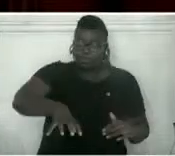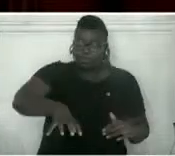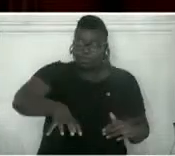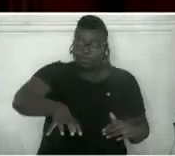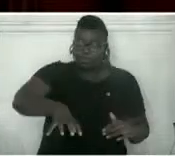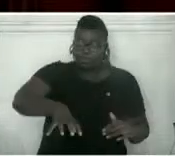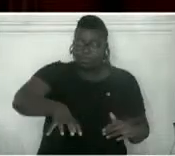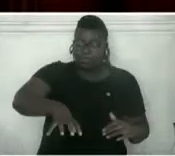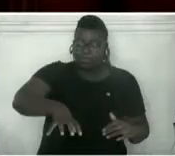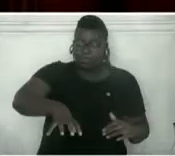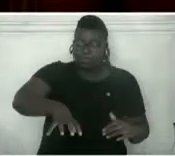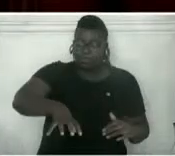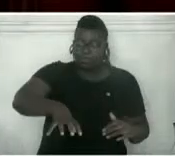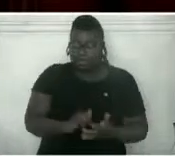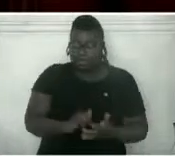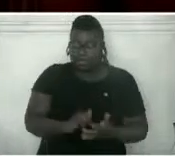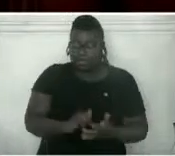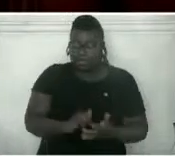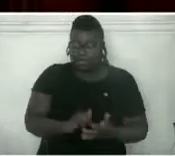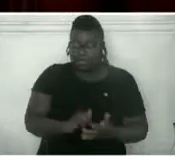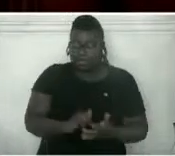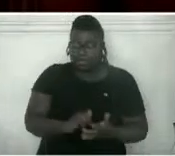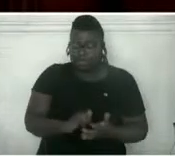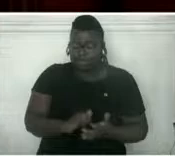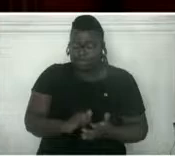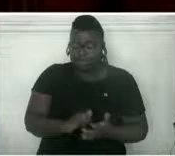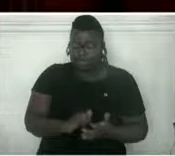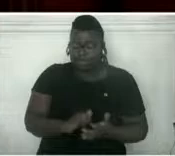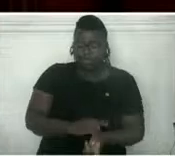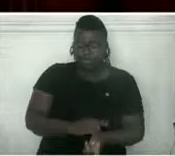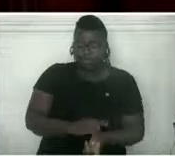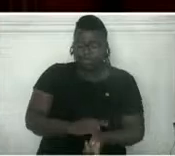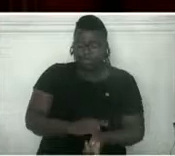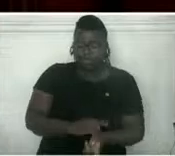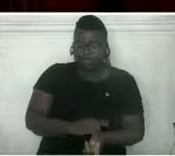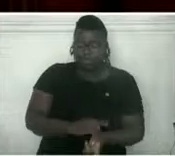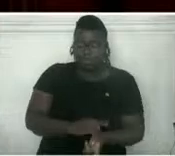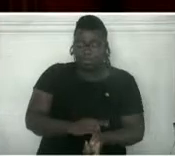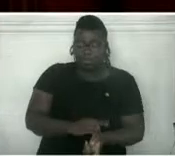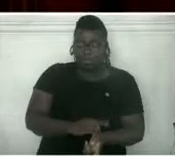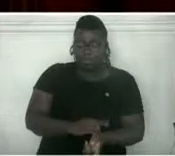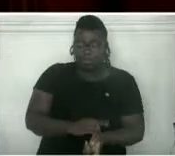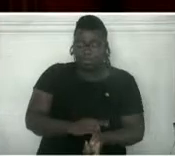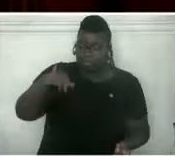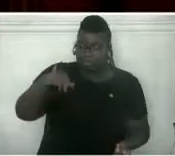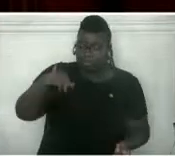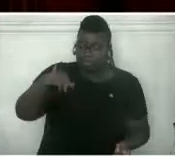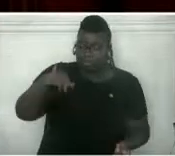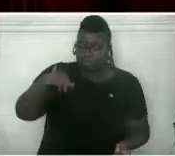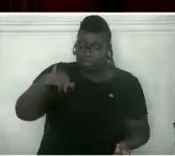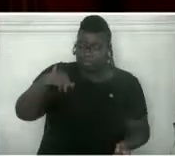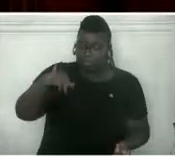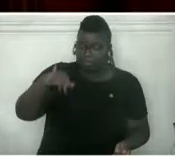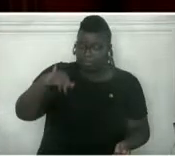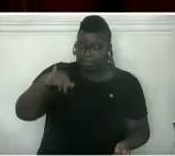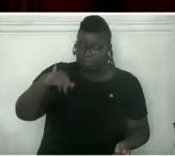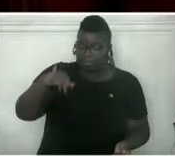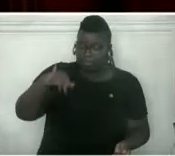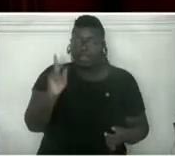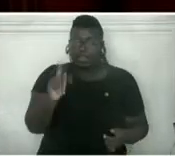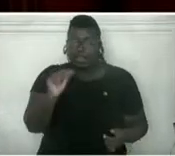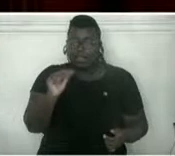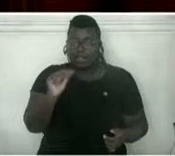that the Dr. Pilsika Isaka Seme Memorial Hospital is